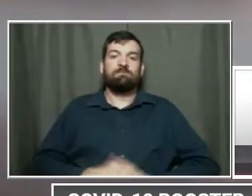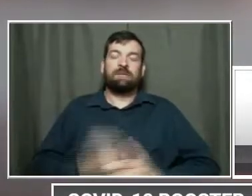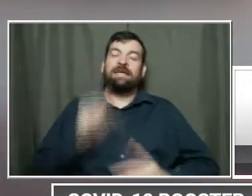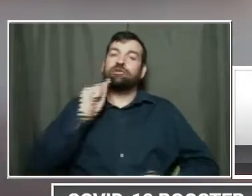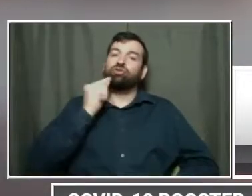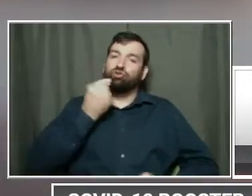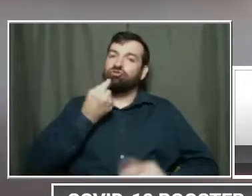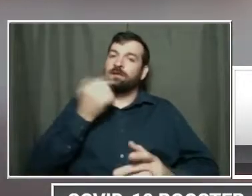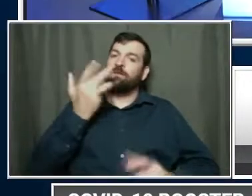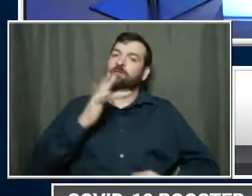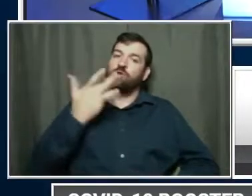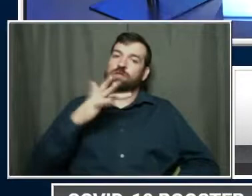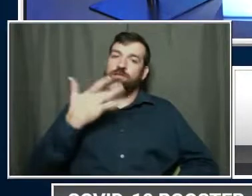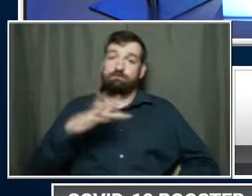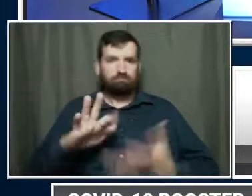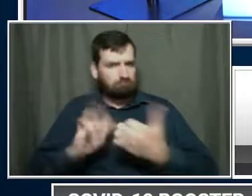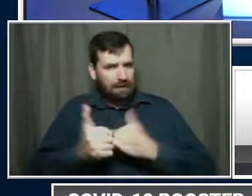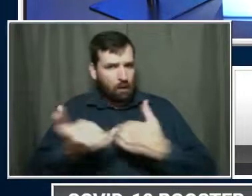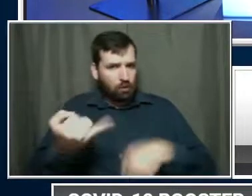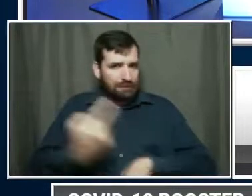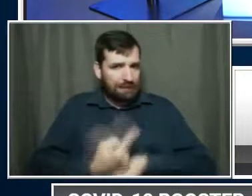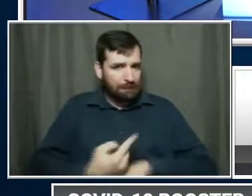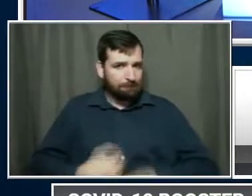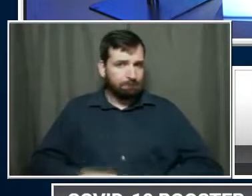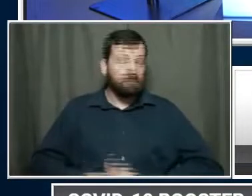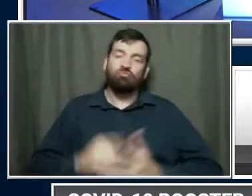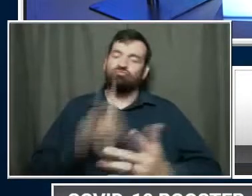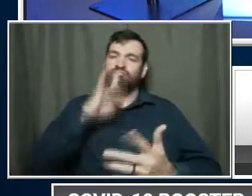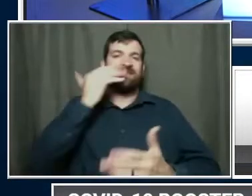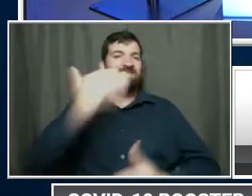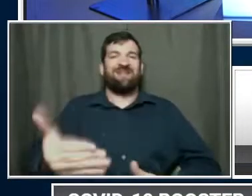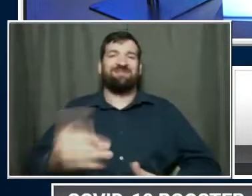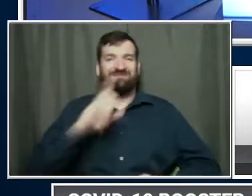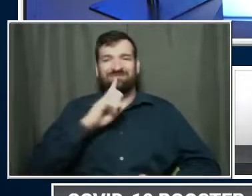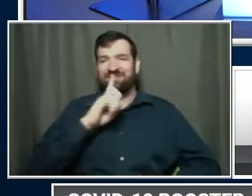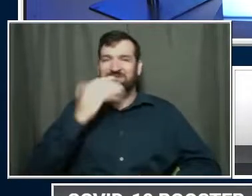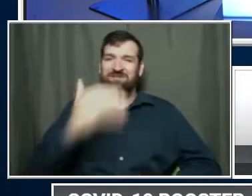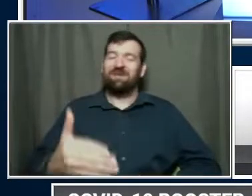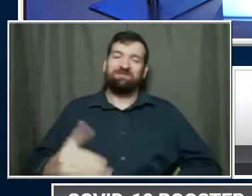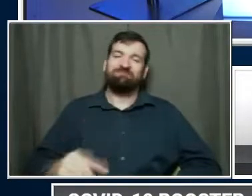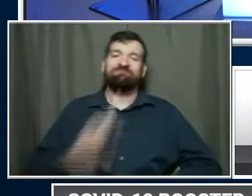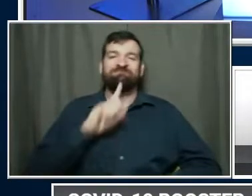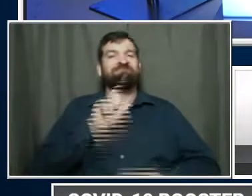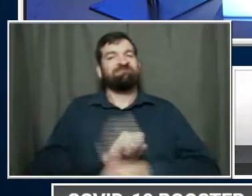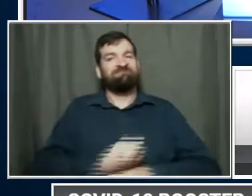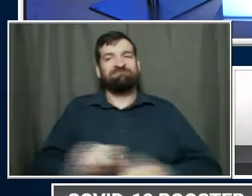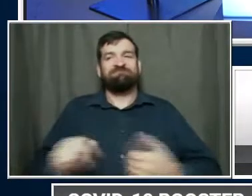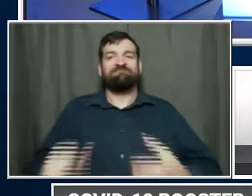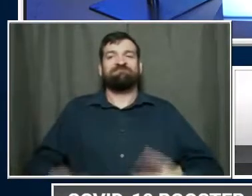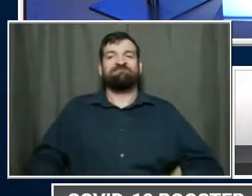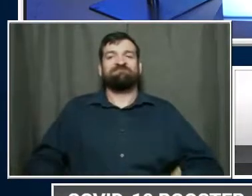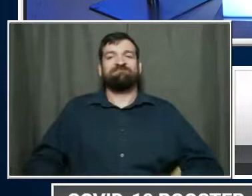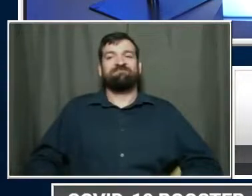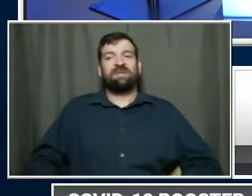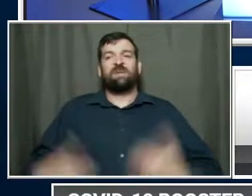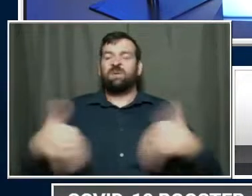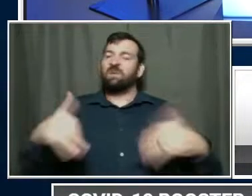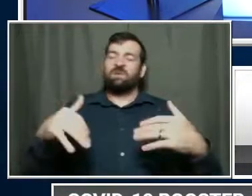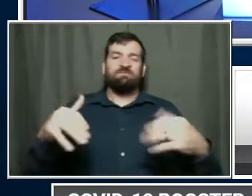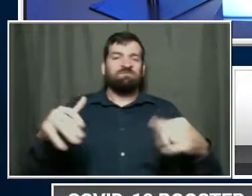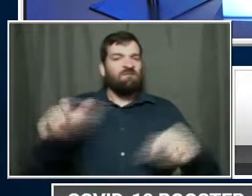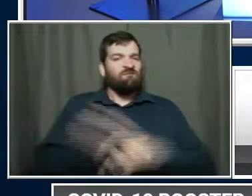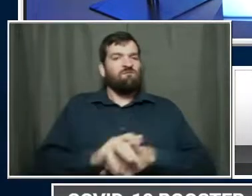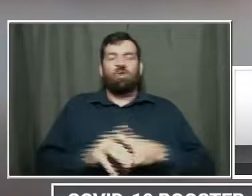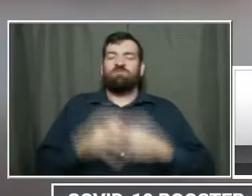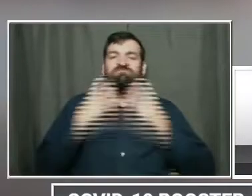fortunate. And how are you doing today? Really well. Really, really well. Definitely living a very full and rich life